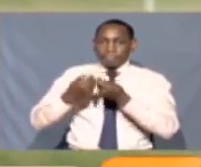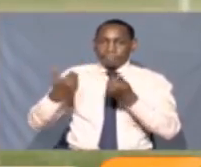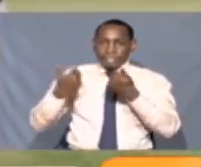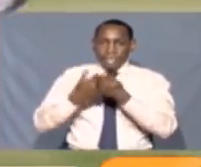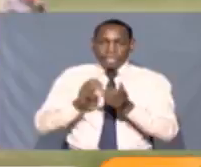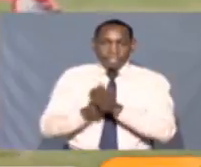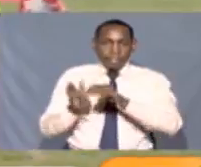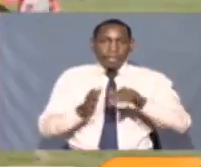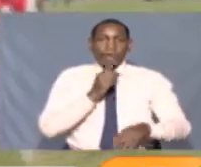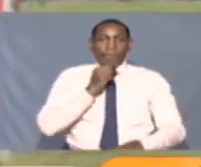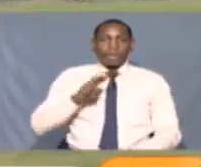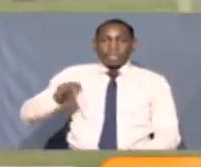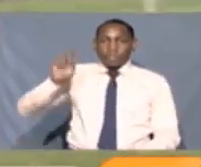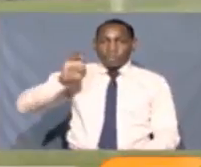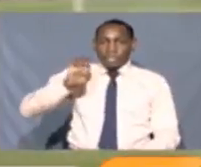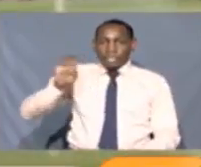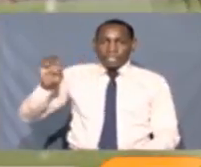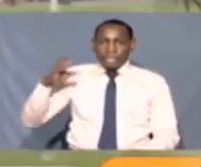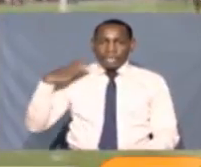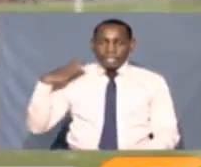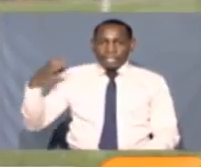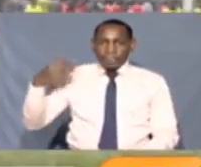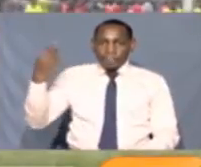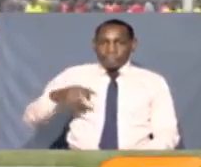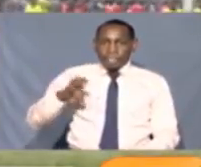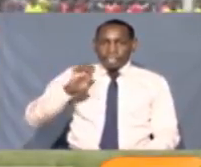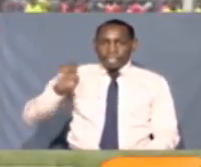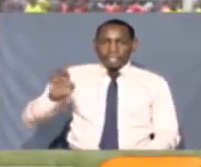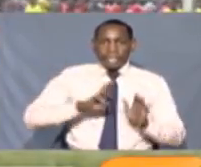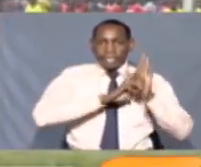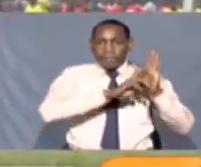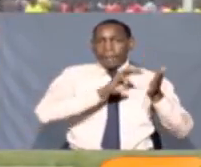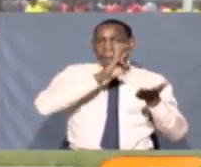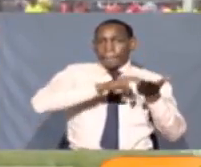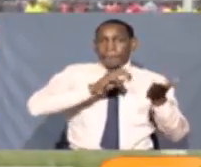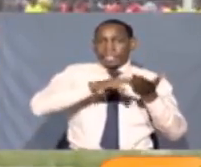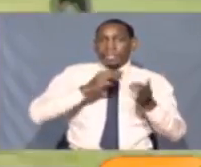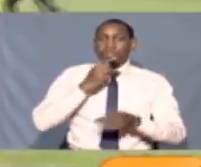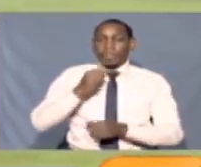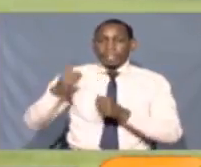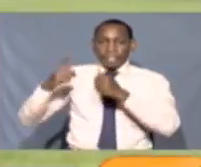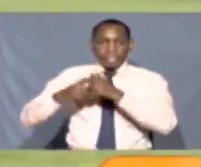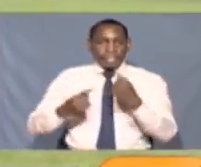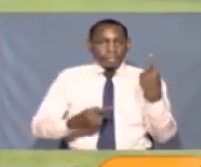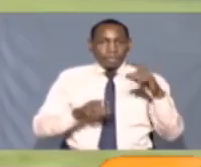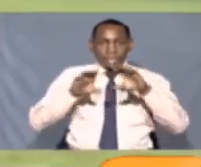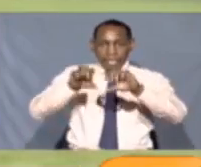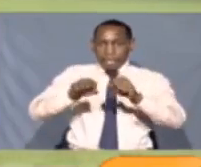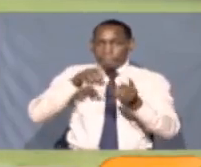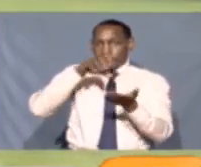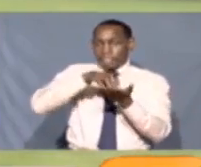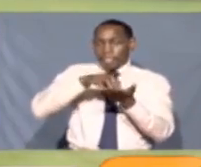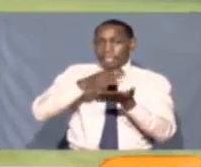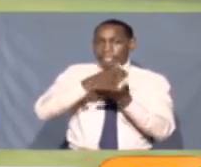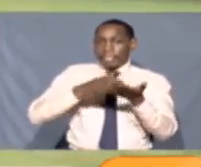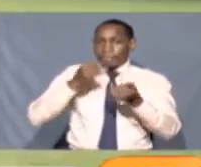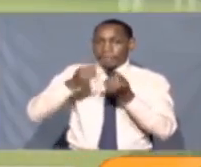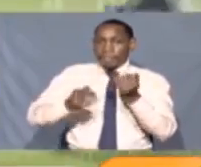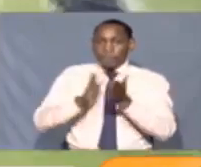category, Northeastern champions Boys Town Ahmad Eastern representatives Machakos Boys 6-1 to book a place in